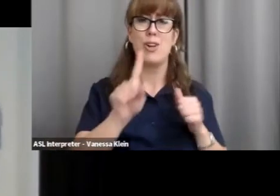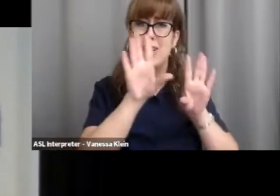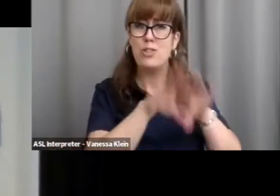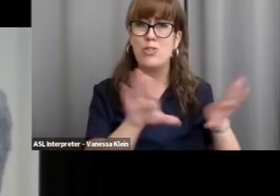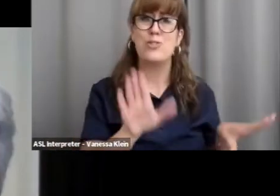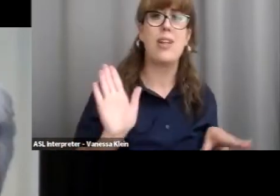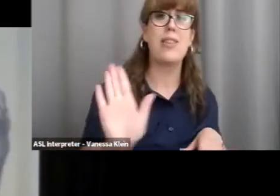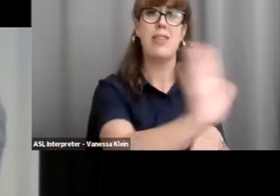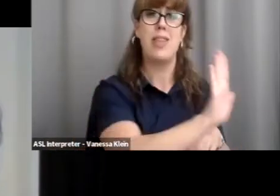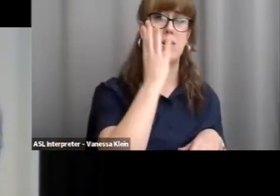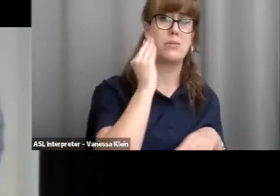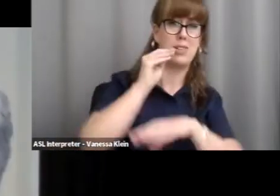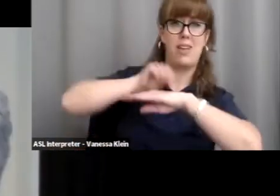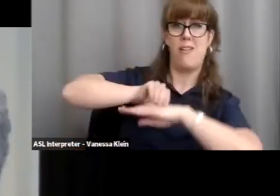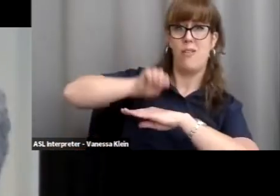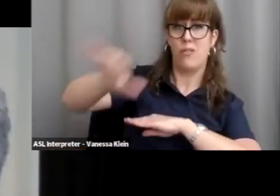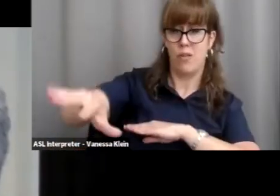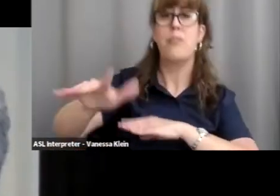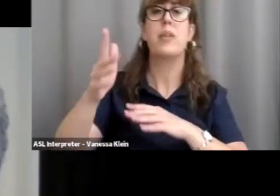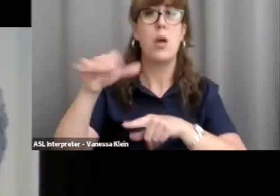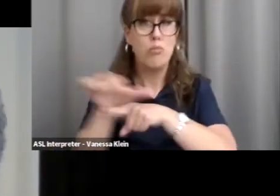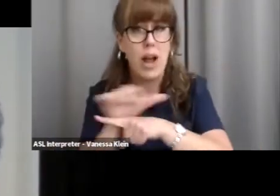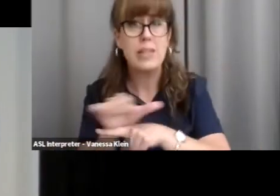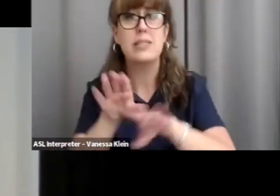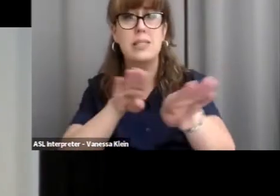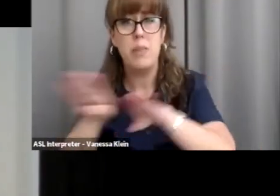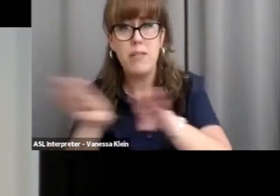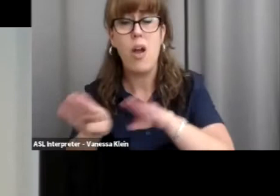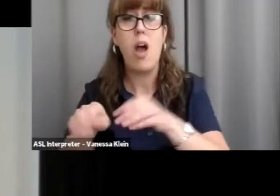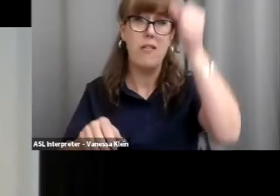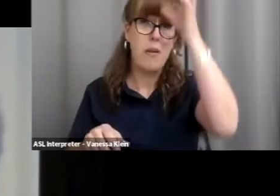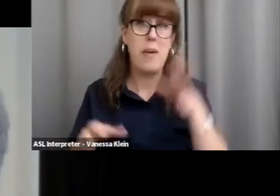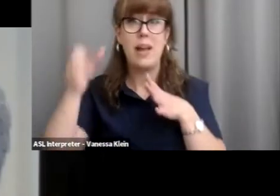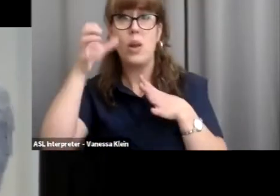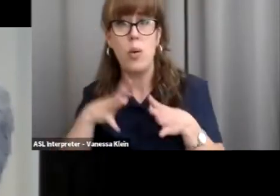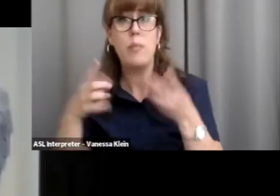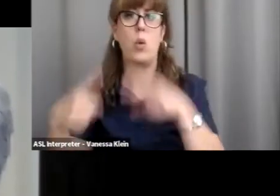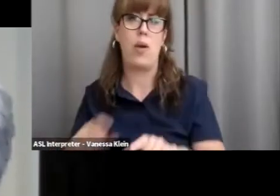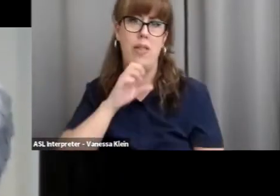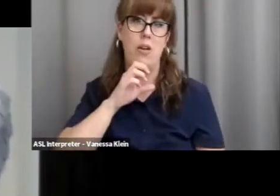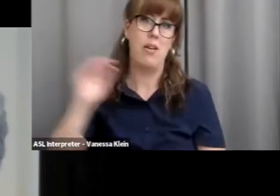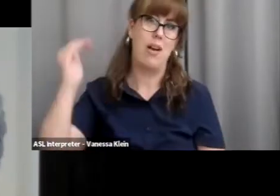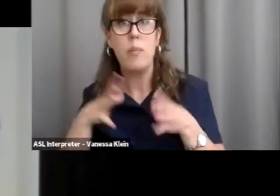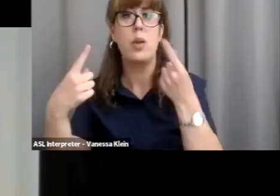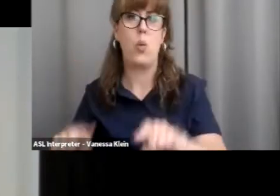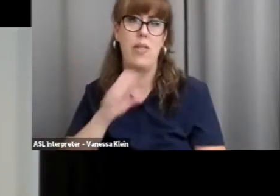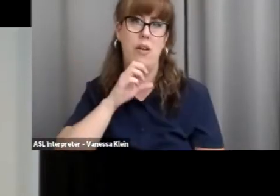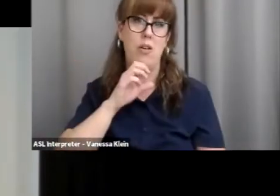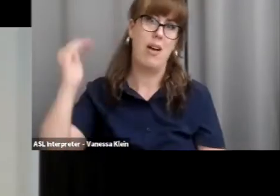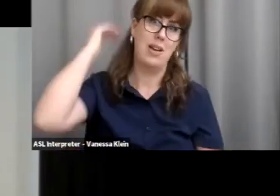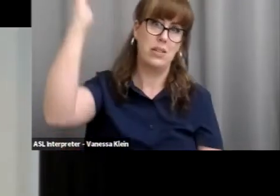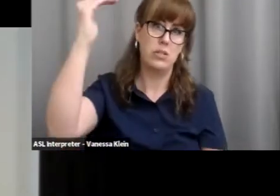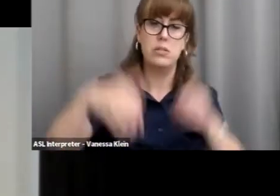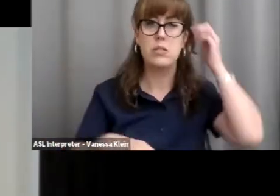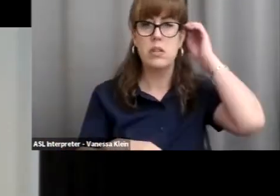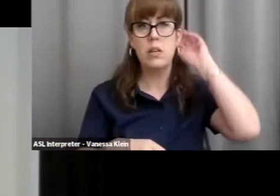impacts attitudes, practices, and behaviors of men and women as adults. Children